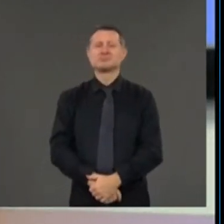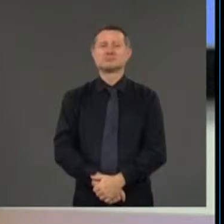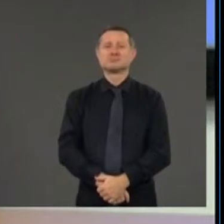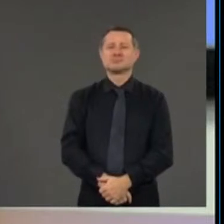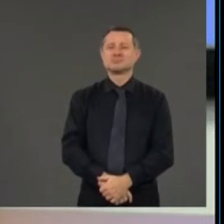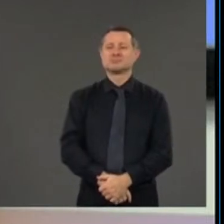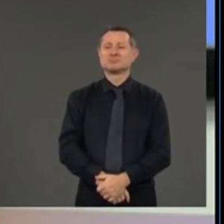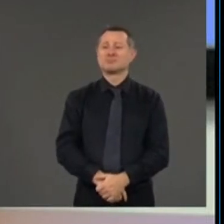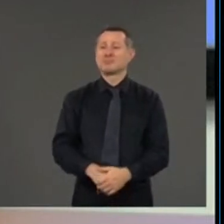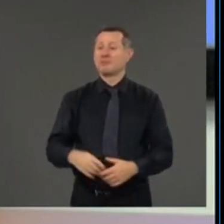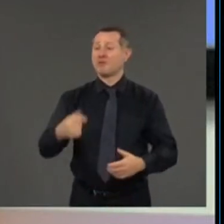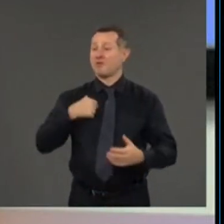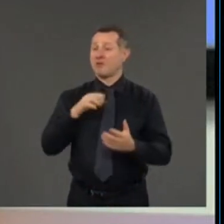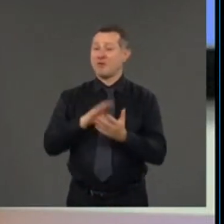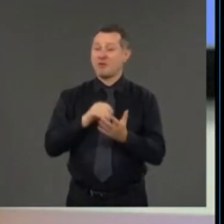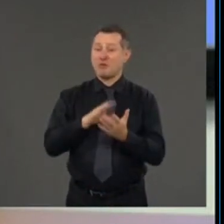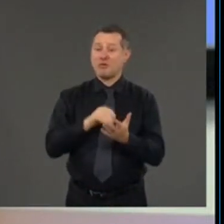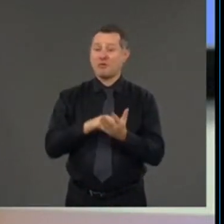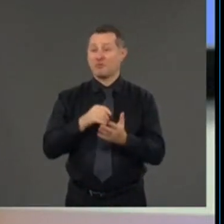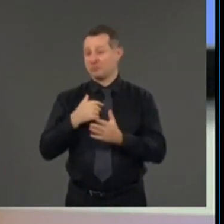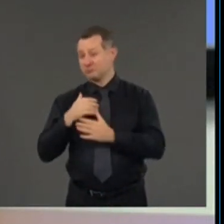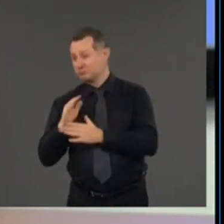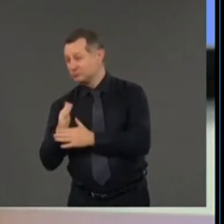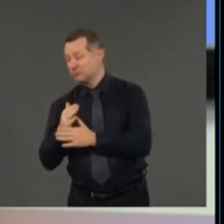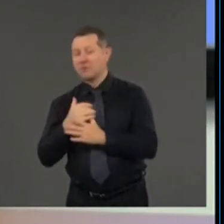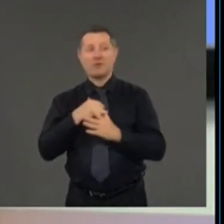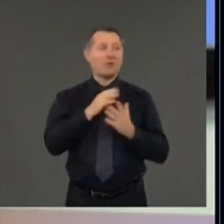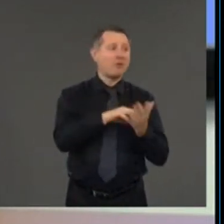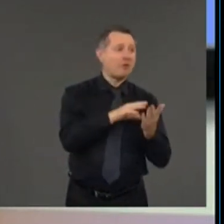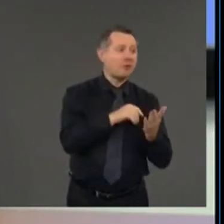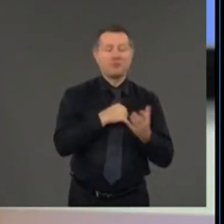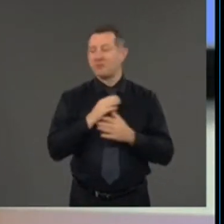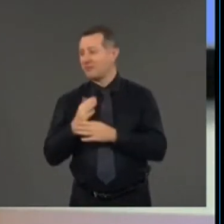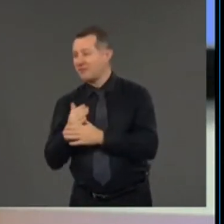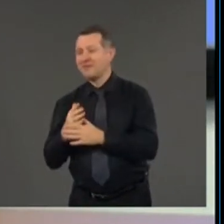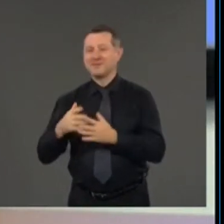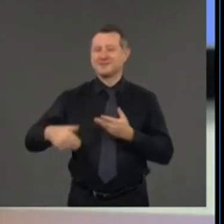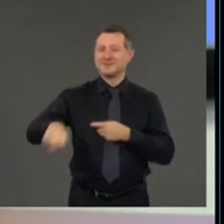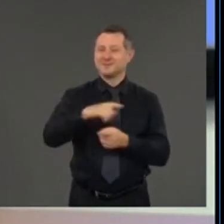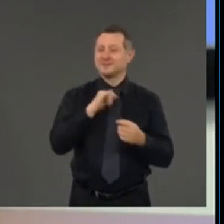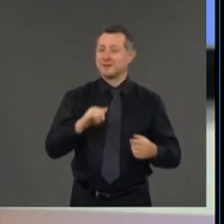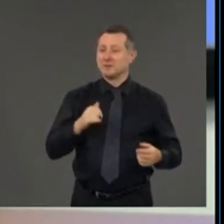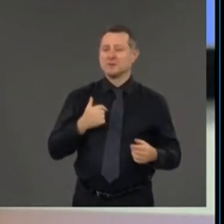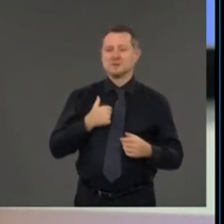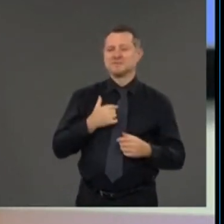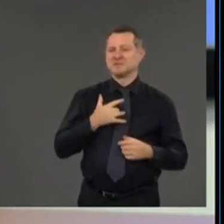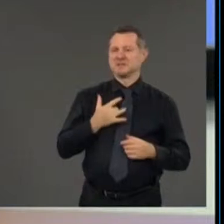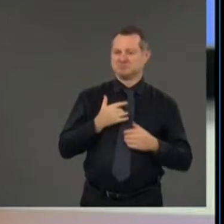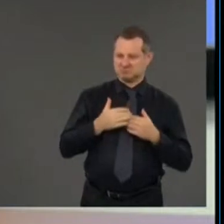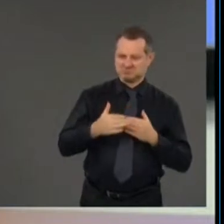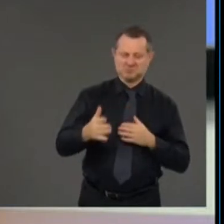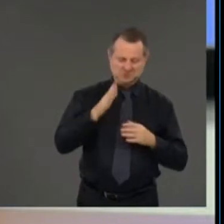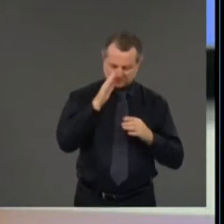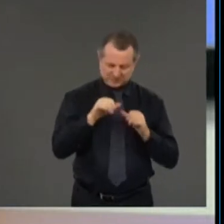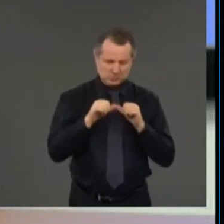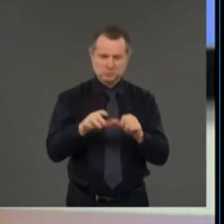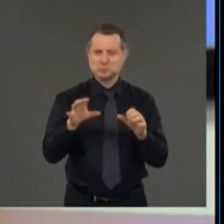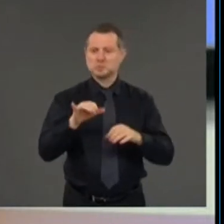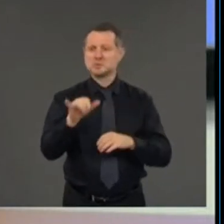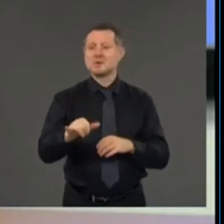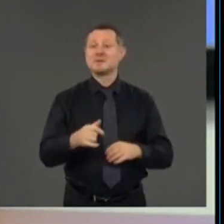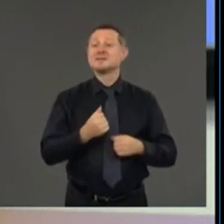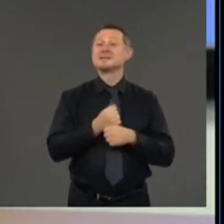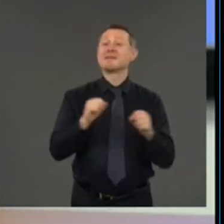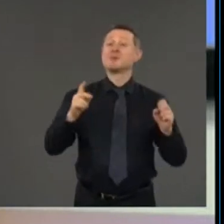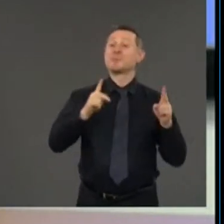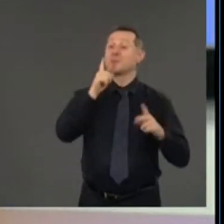we learn more and we live through this pandemic together, I believe that the safety of the residents in nursing